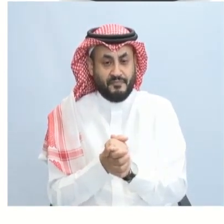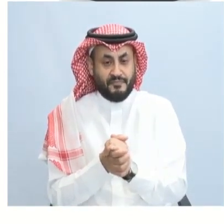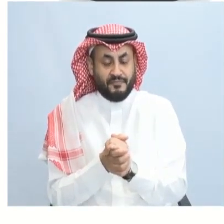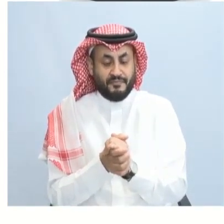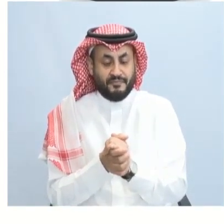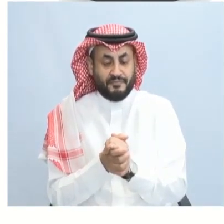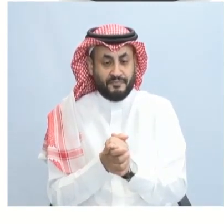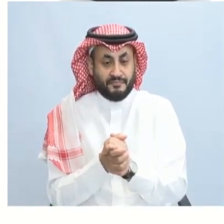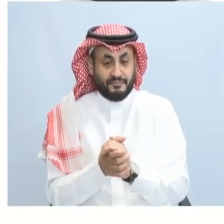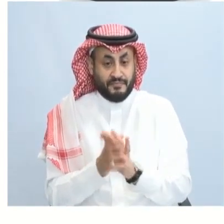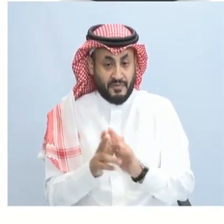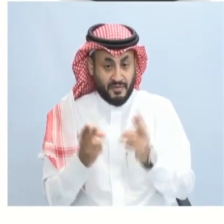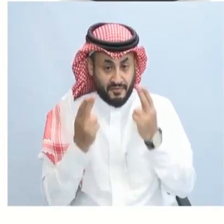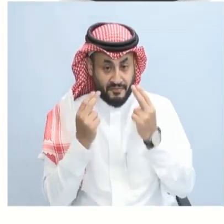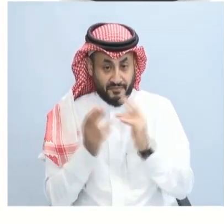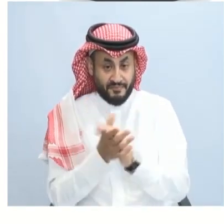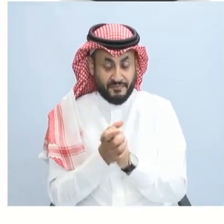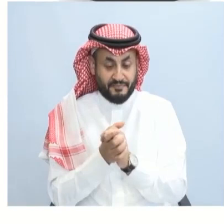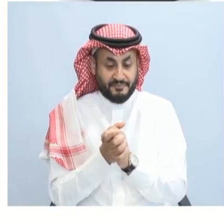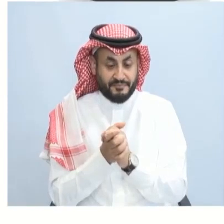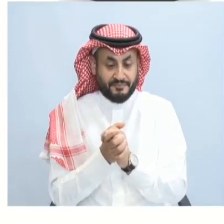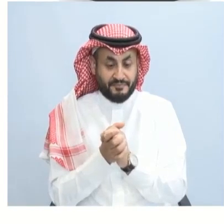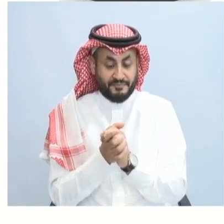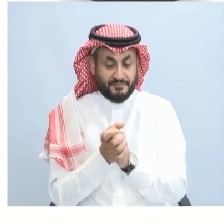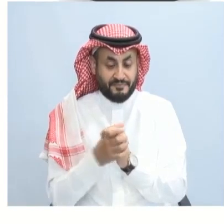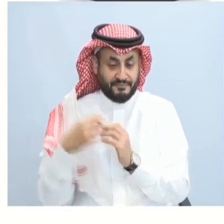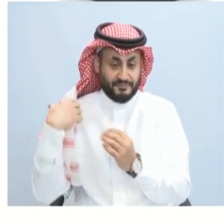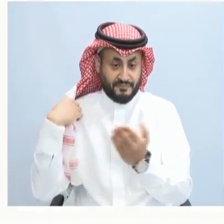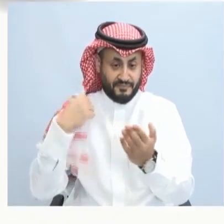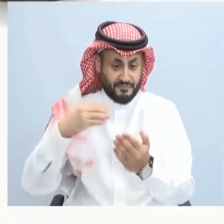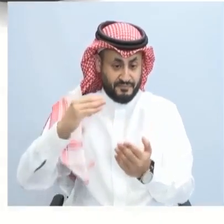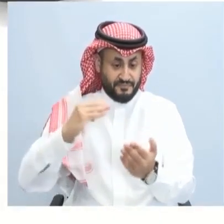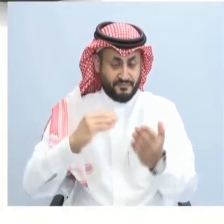Okay, are you ready? Yes,